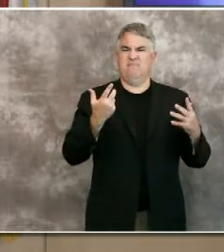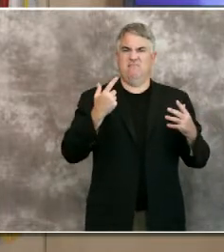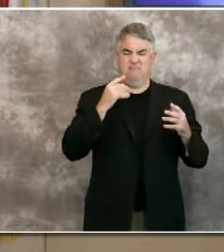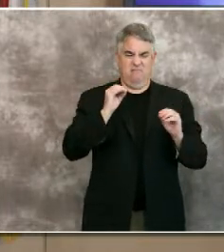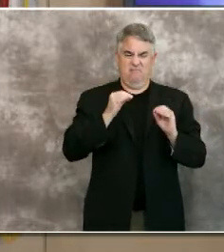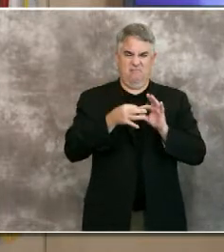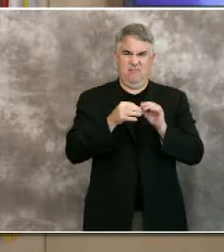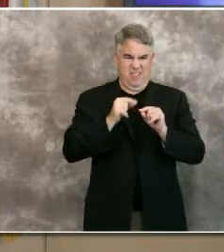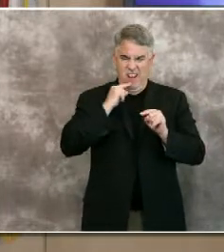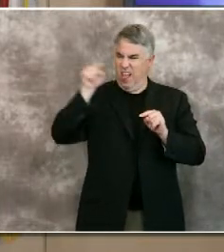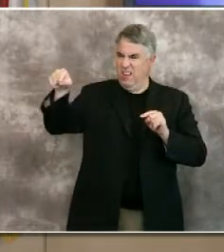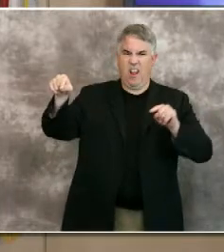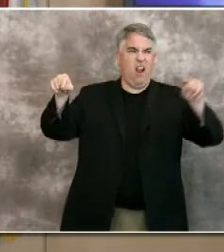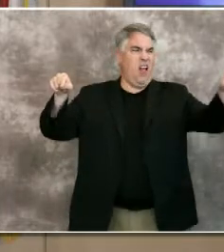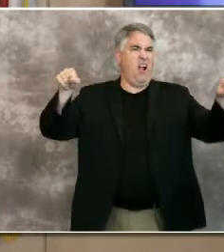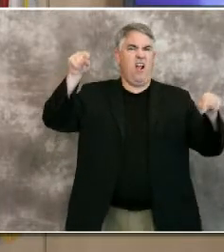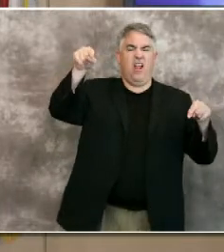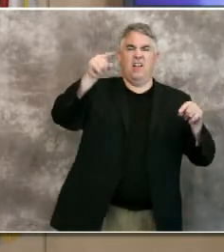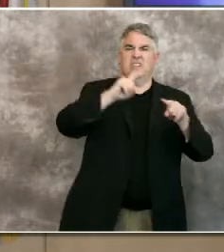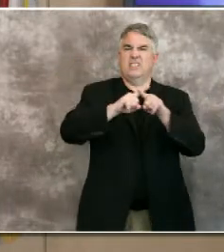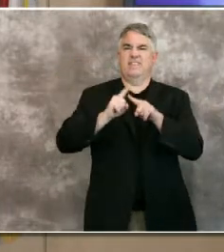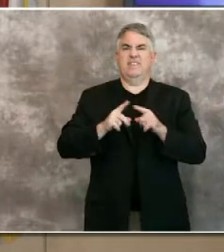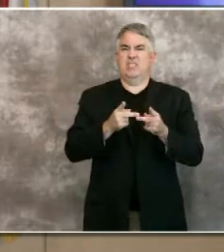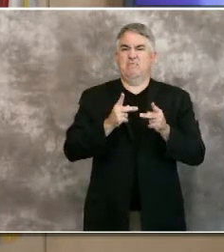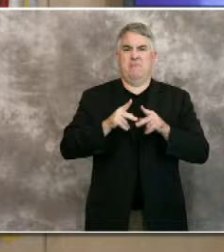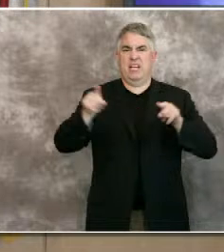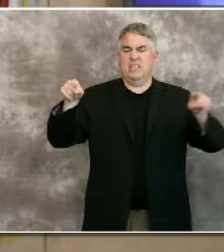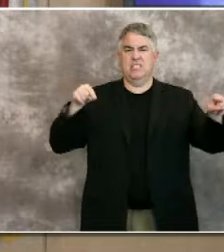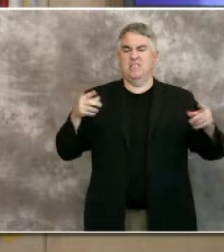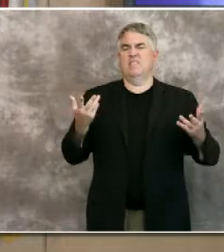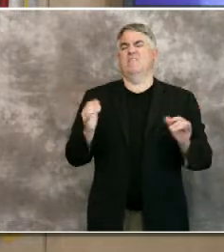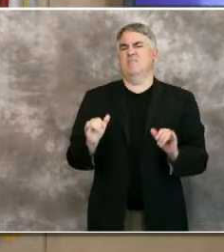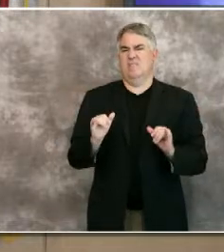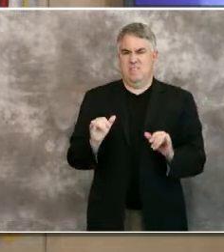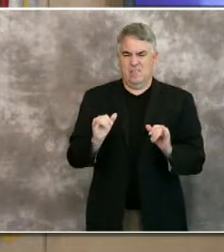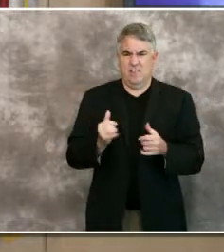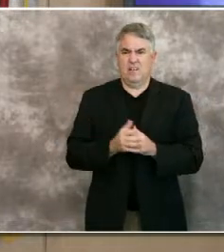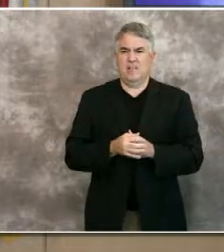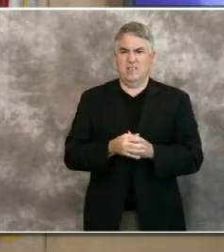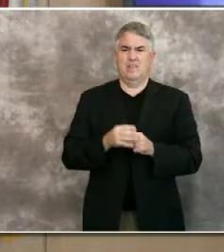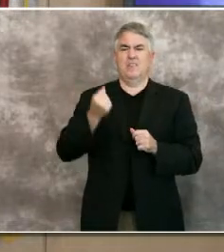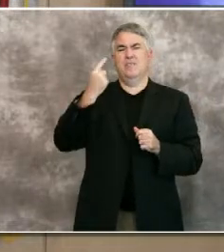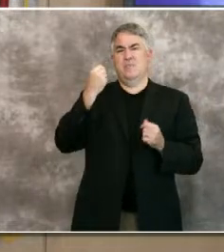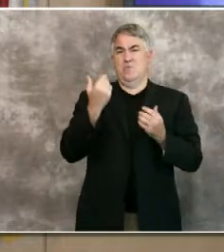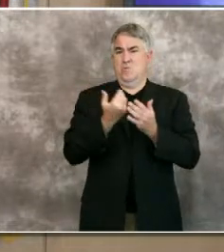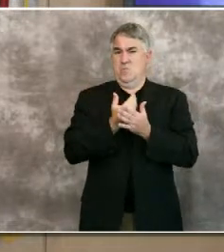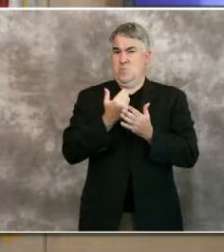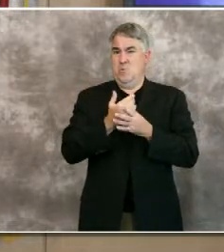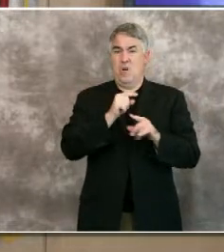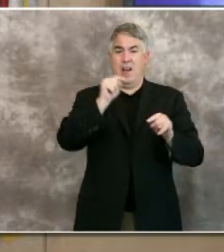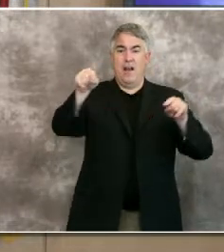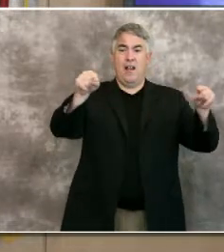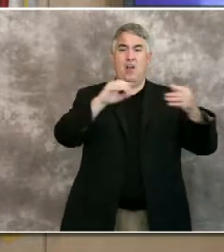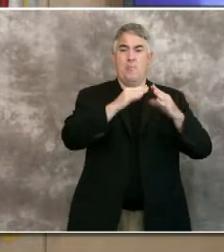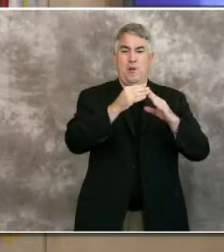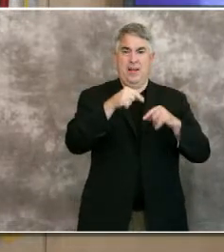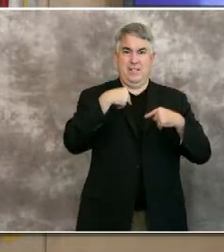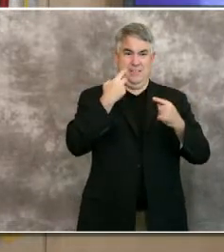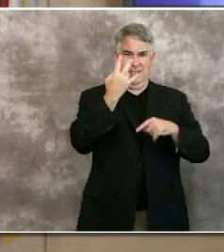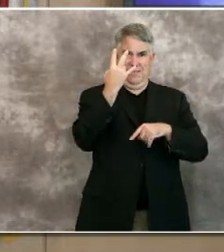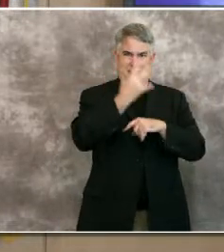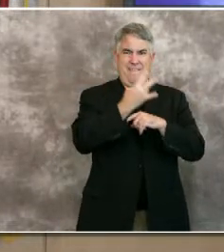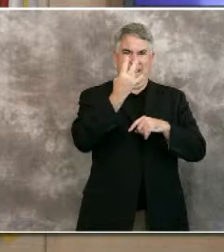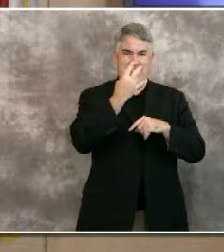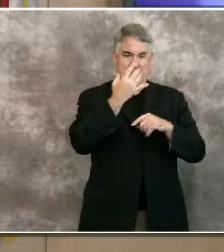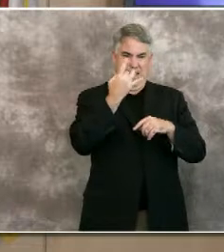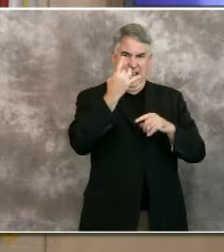is you hit the trigger when you have more than 7 new community outbreaks in a 7-day period. As you'll see in the chart in just a